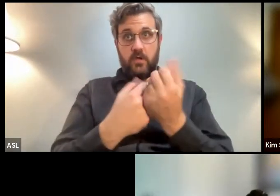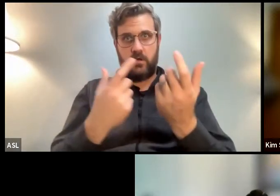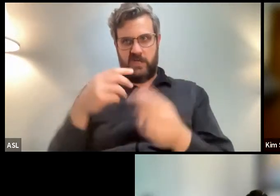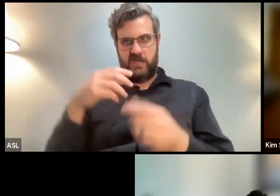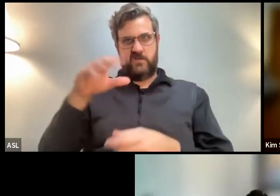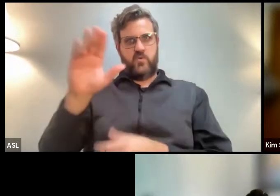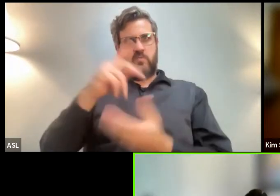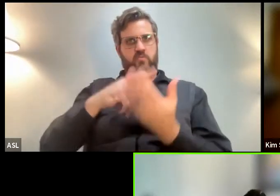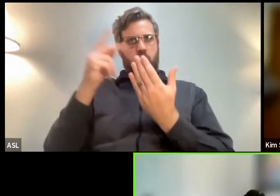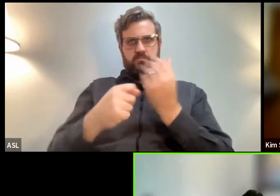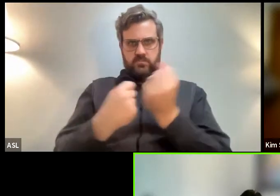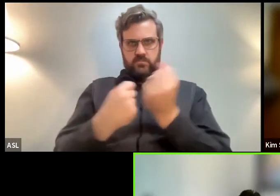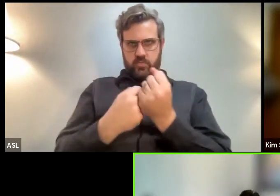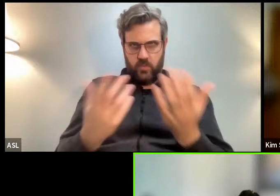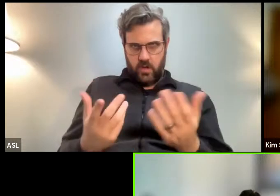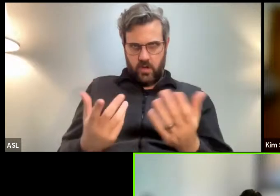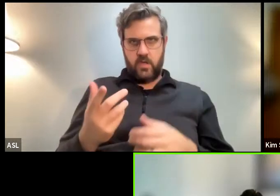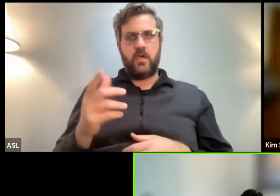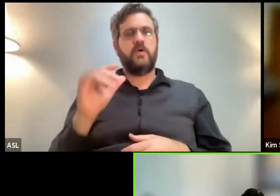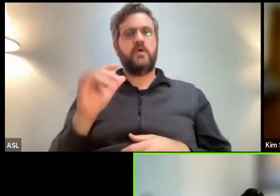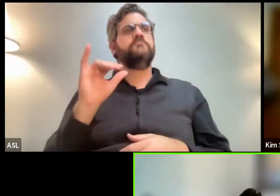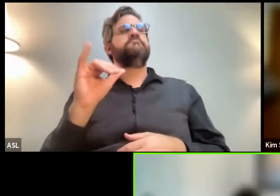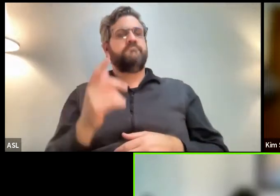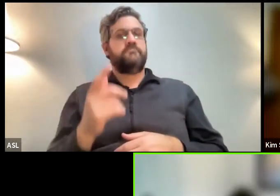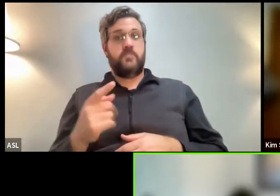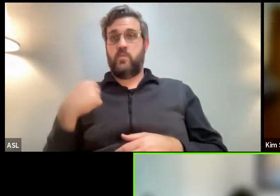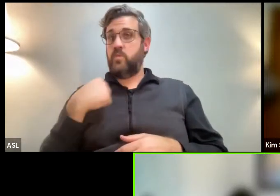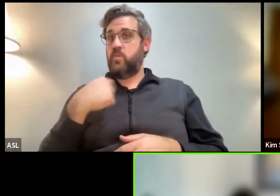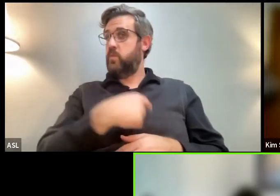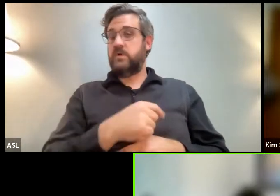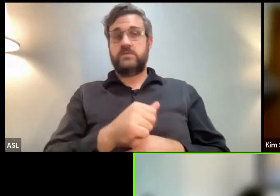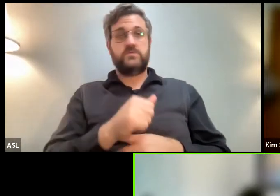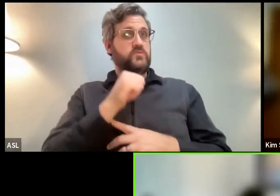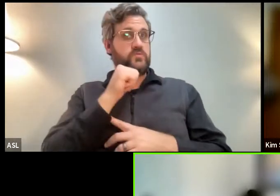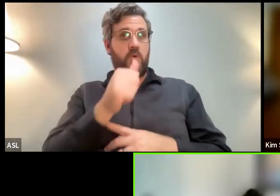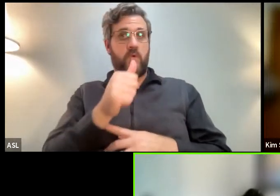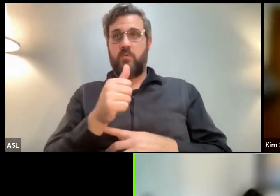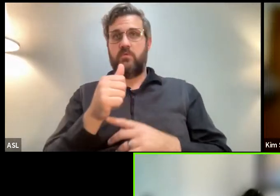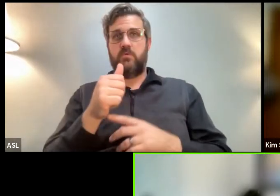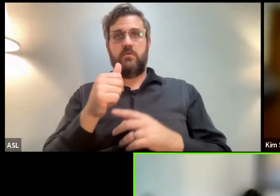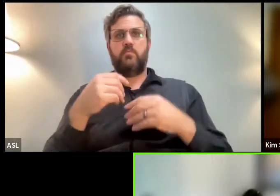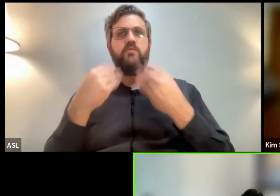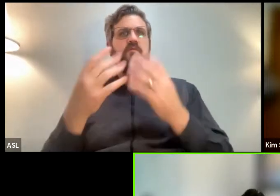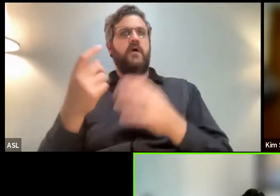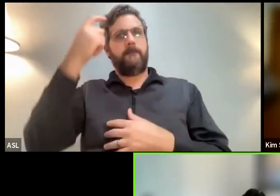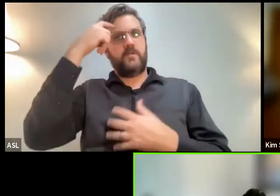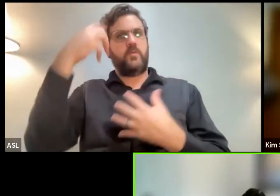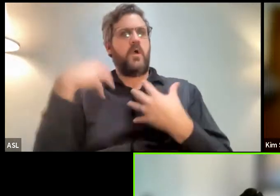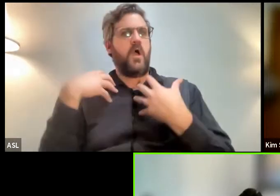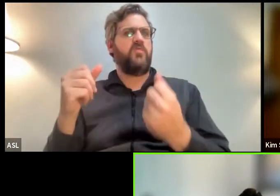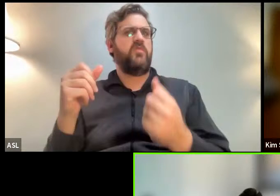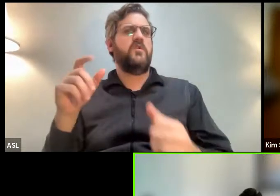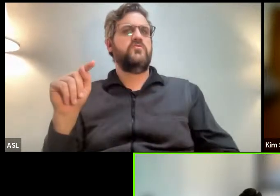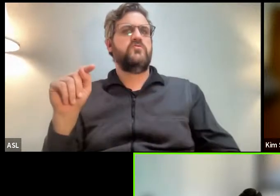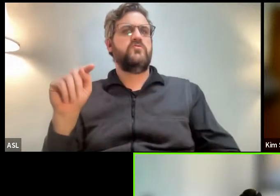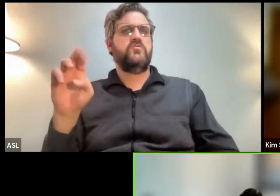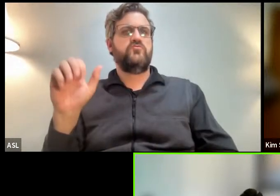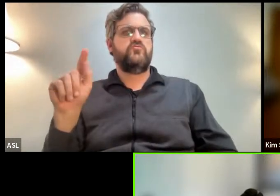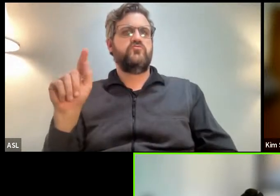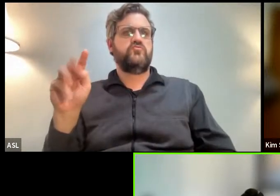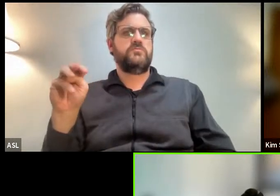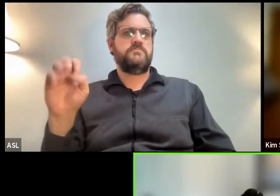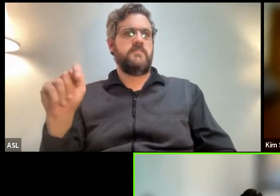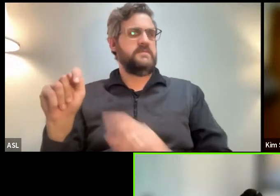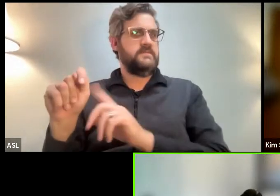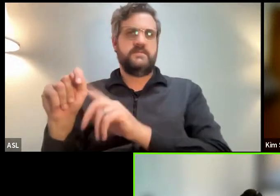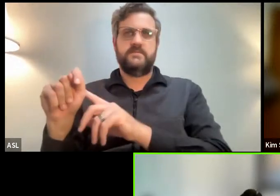program. Yeah, so we don't really do mental health treatment. We, refer